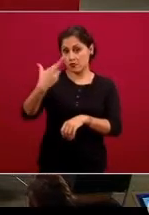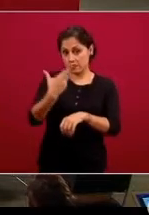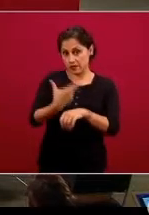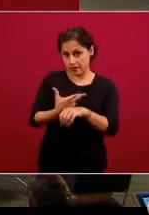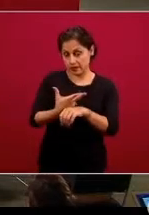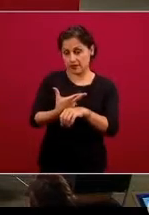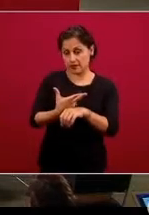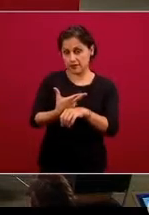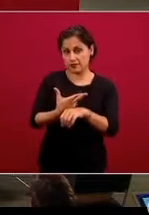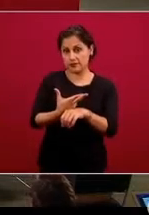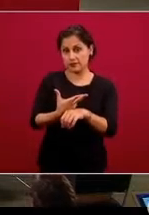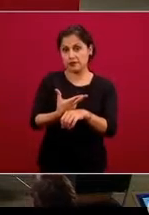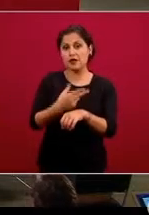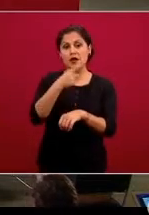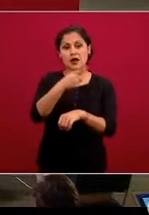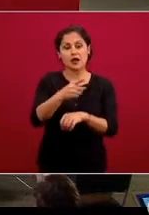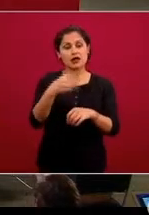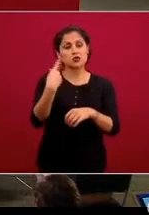Mr. Governor,